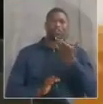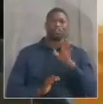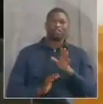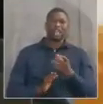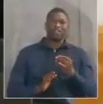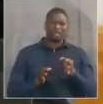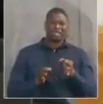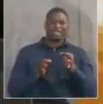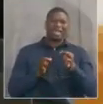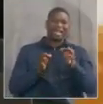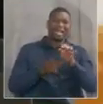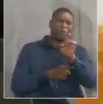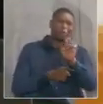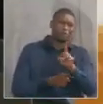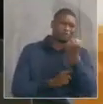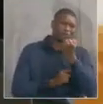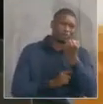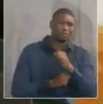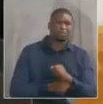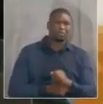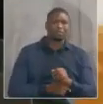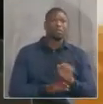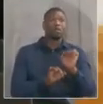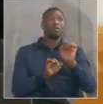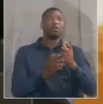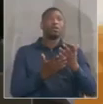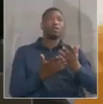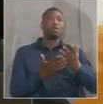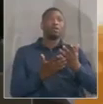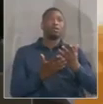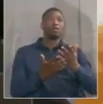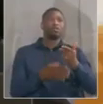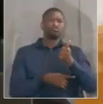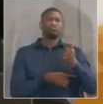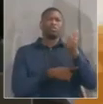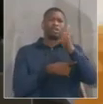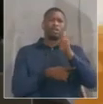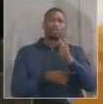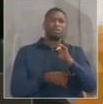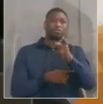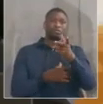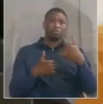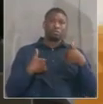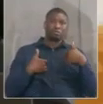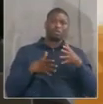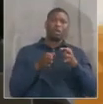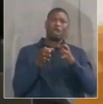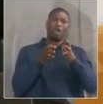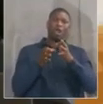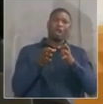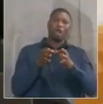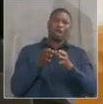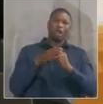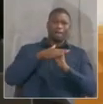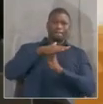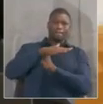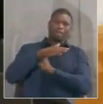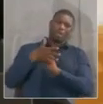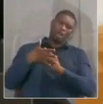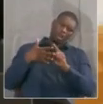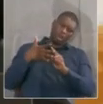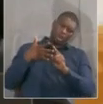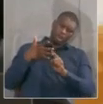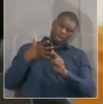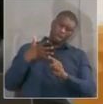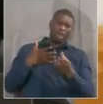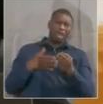question. General, in where you set out the pillars, and that's bullet point 3, and